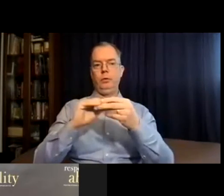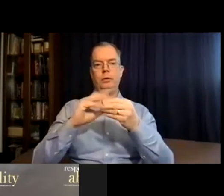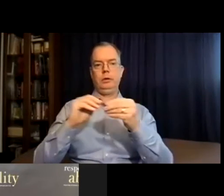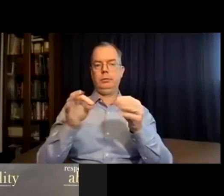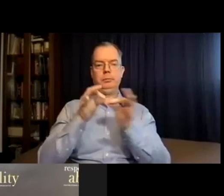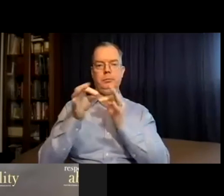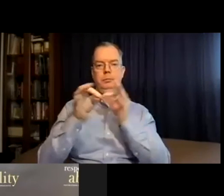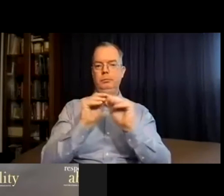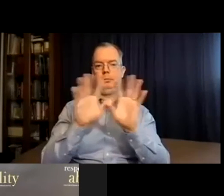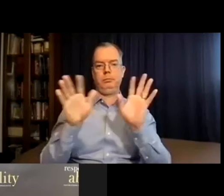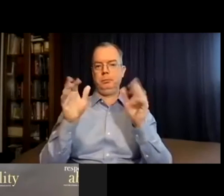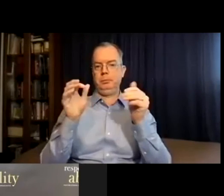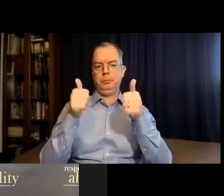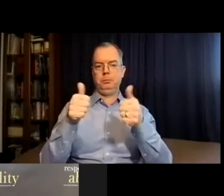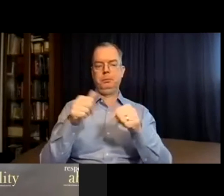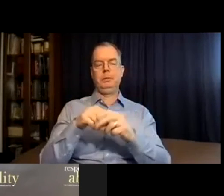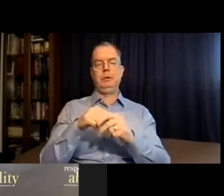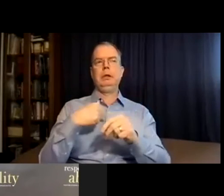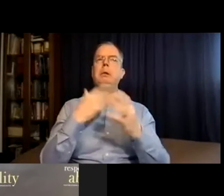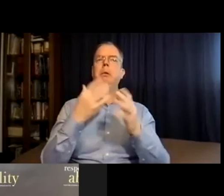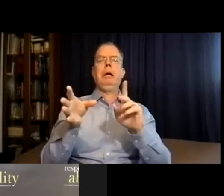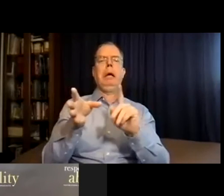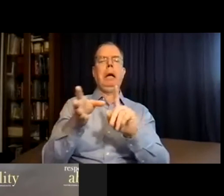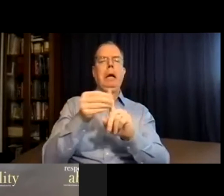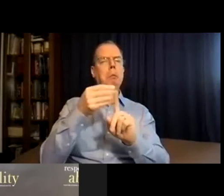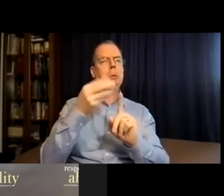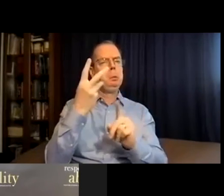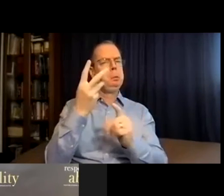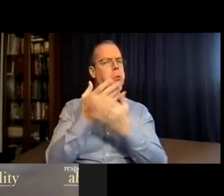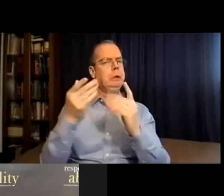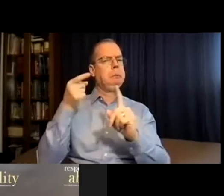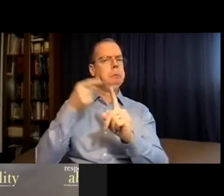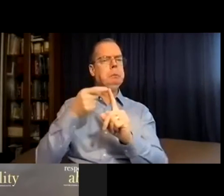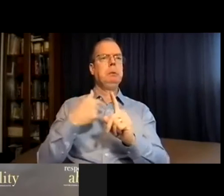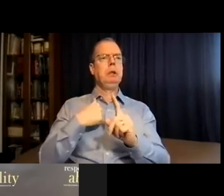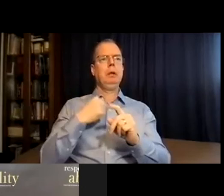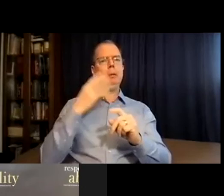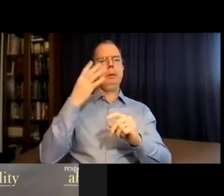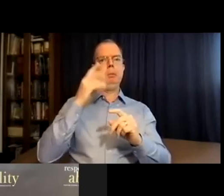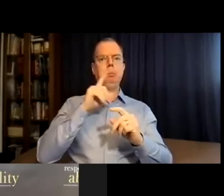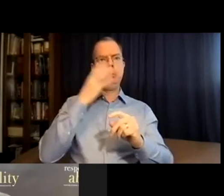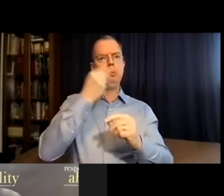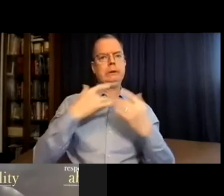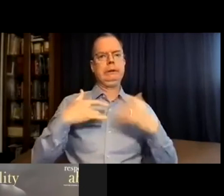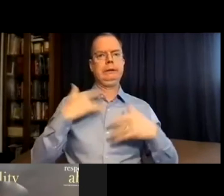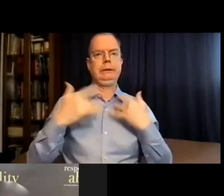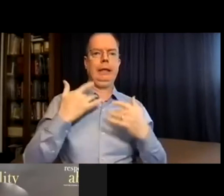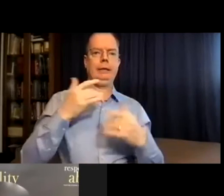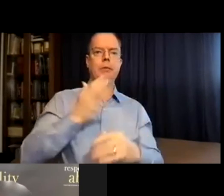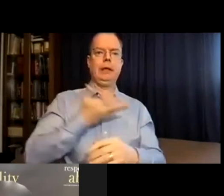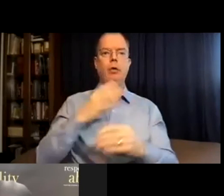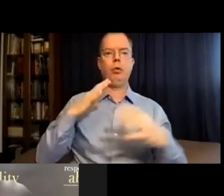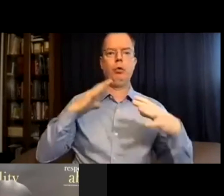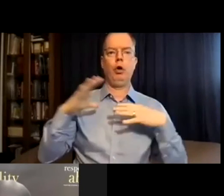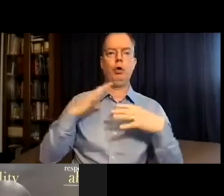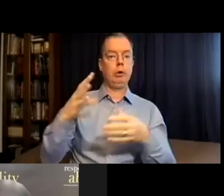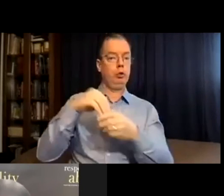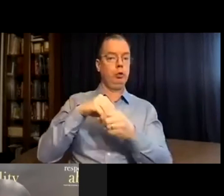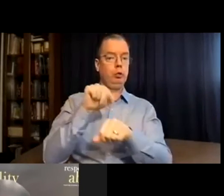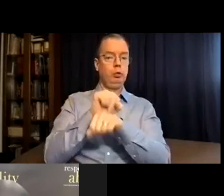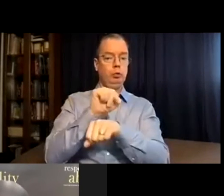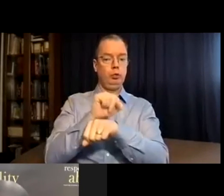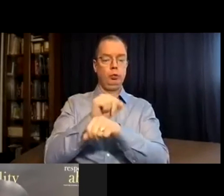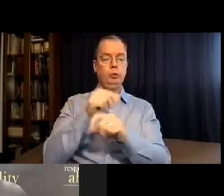on all these great answers right there, but I'd like to add 2 little things. I'm pretty